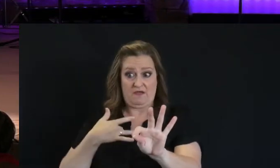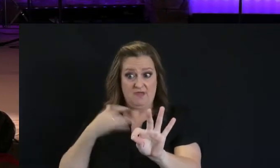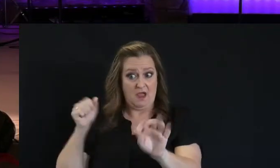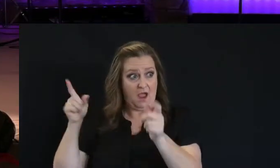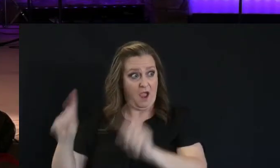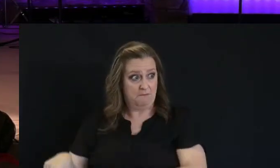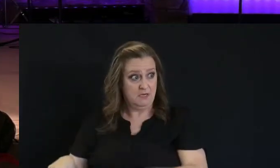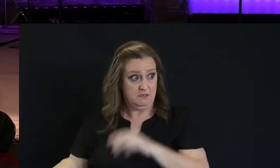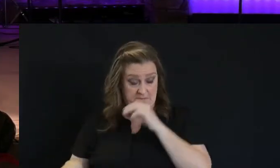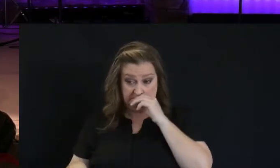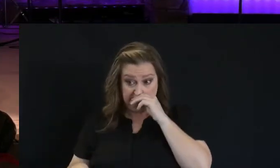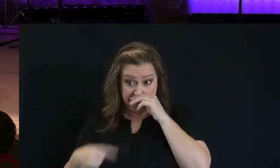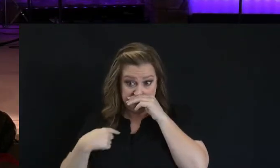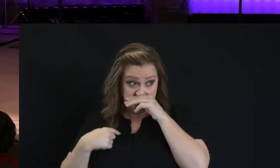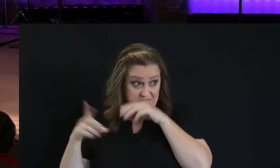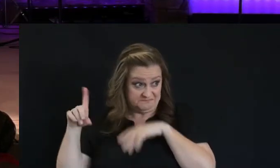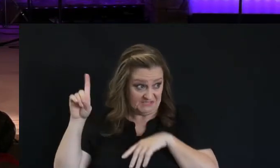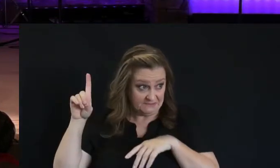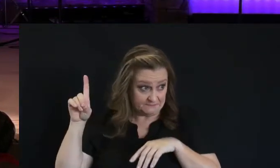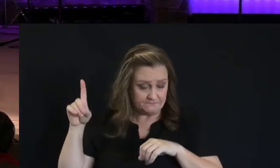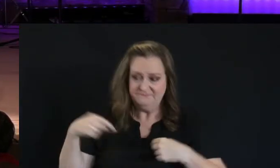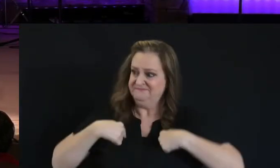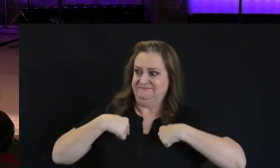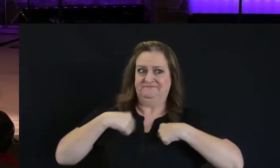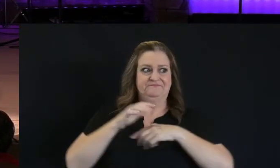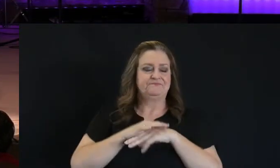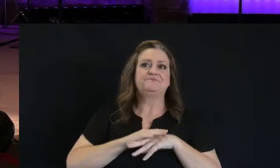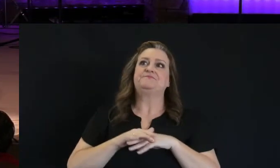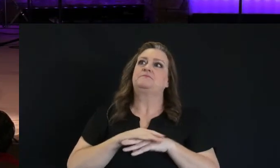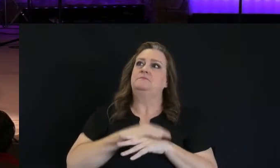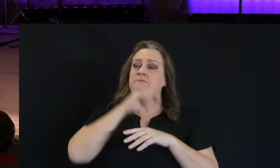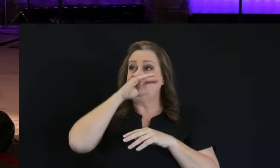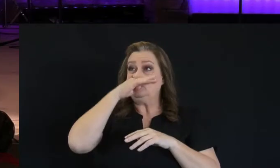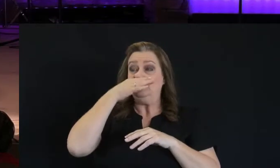Let that sink in for a moment. That's just me.